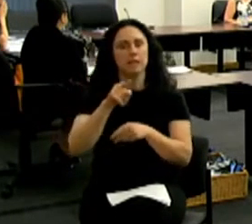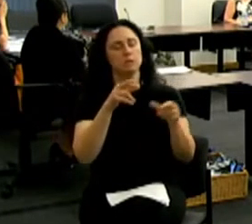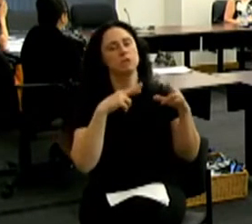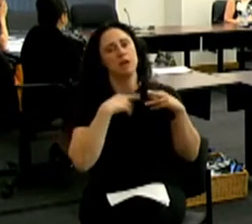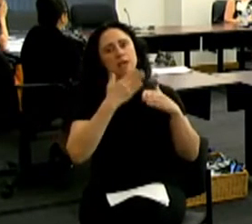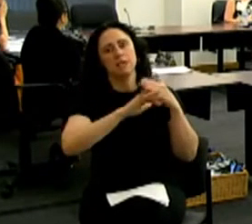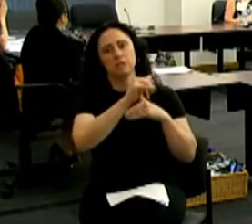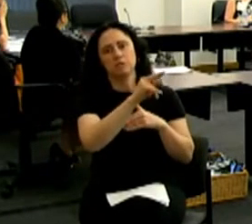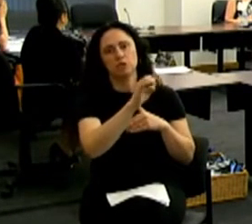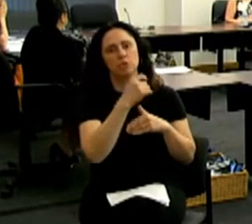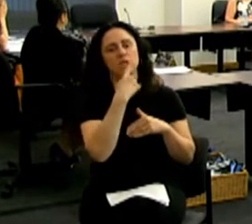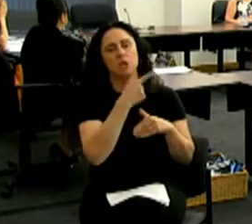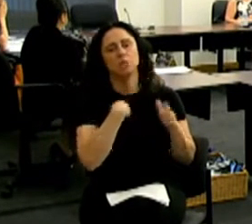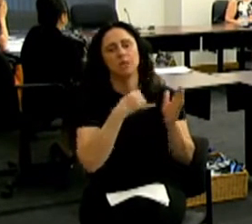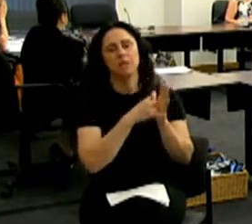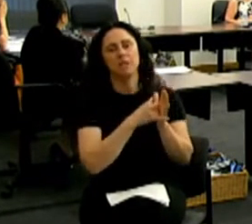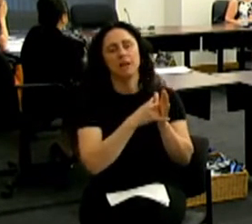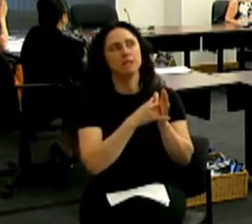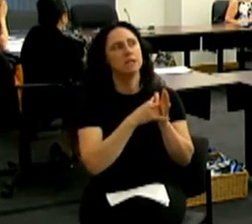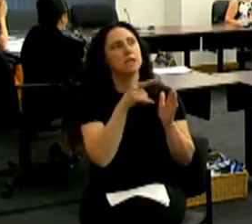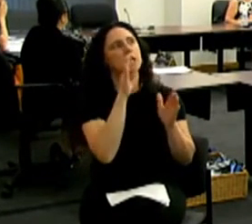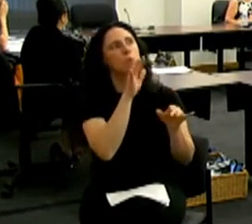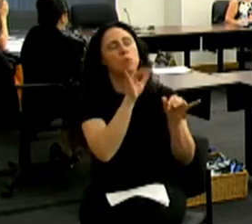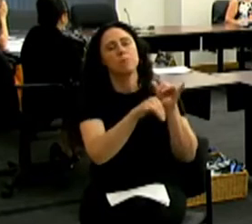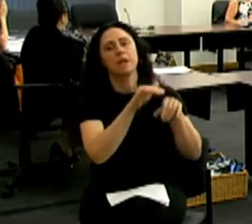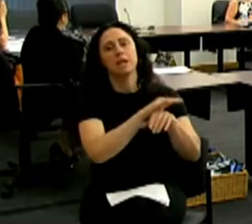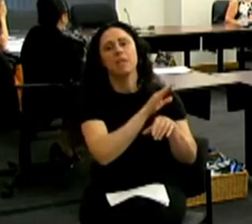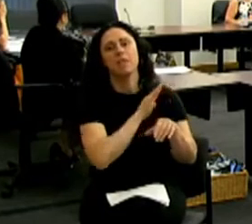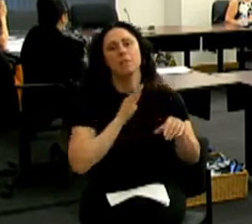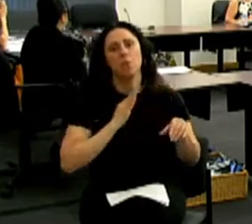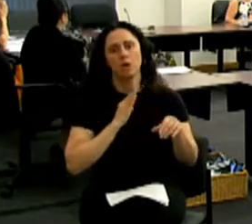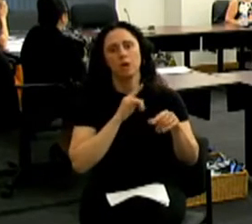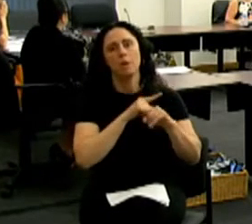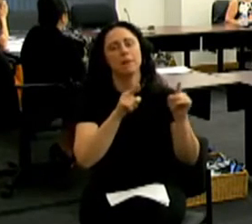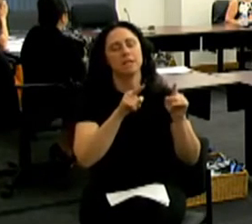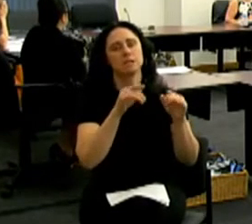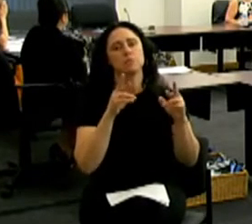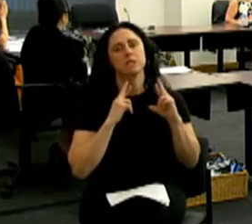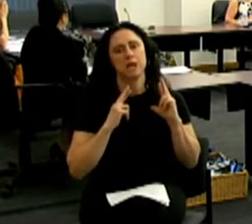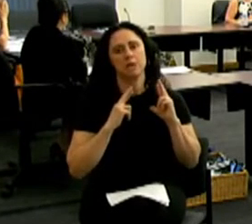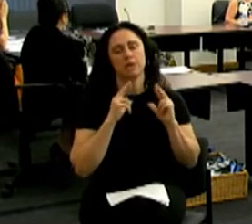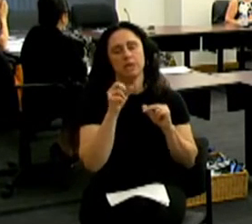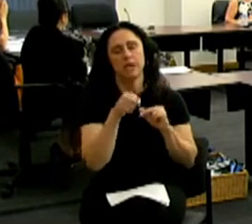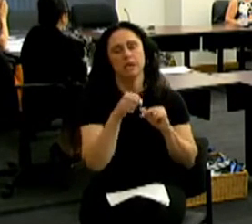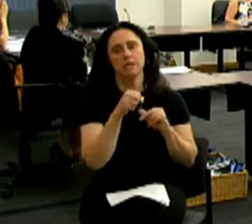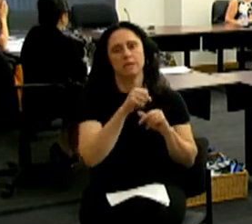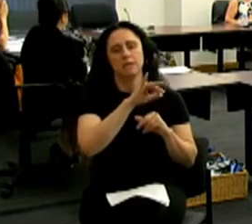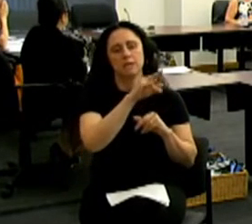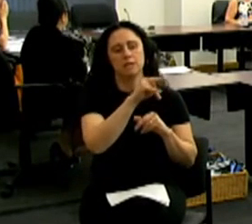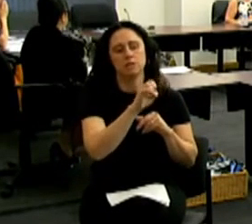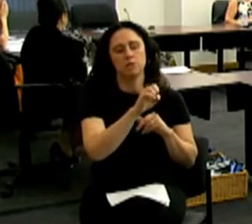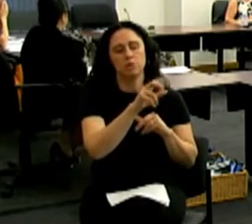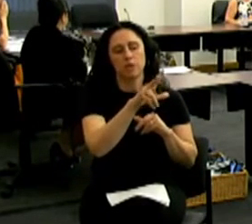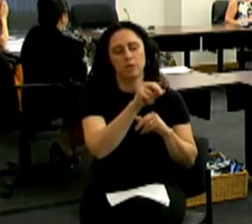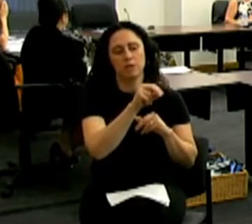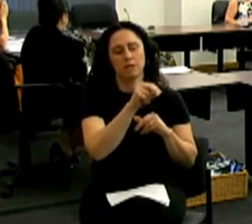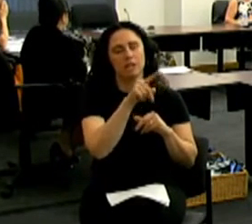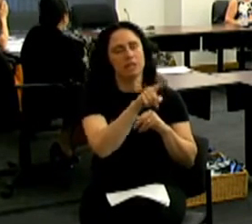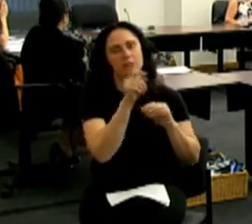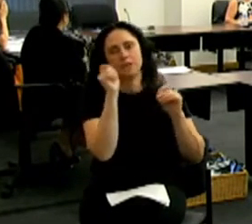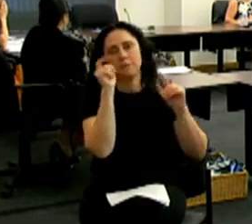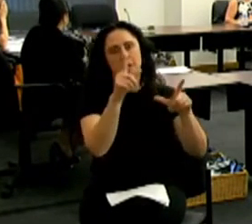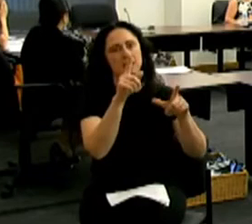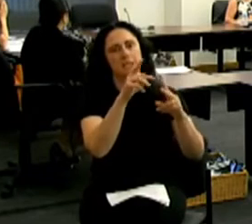June. He did tell me that he would remain on the board, but he is retiring, yes, as principal June 30th. Yeah, Jeff's been an